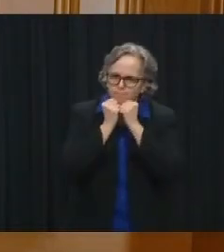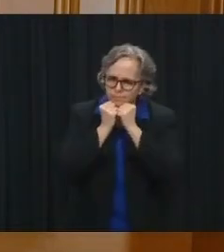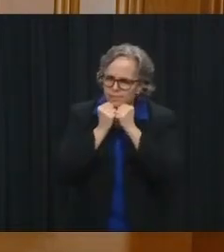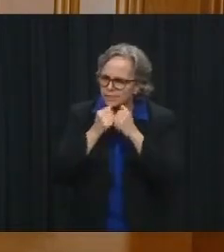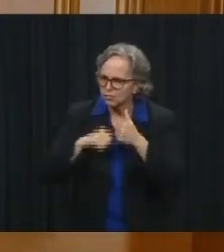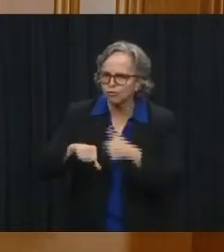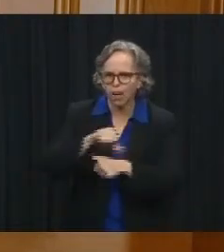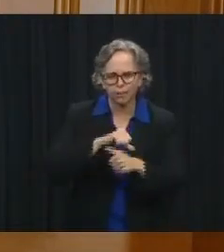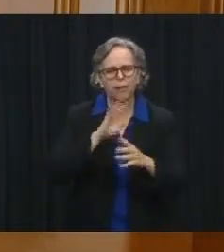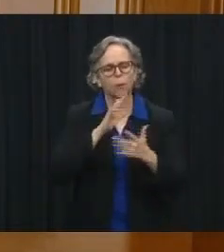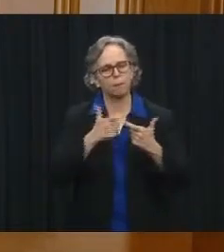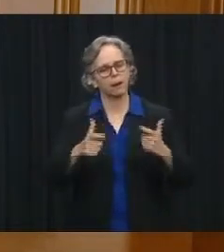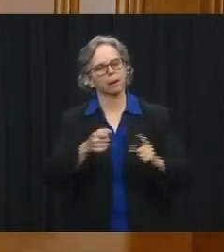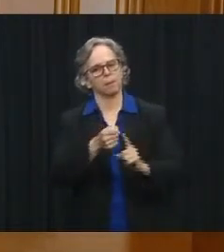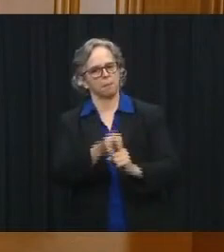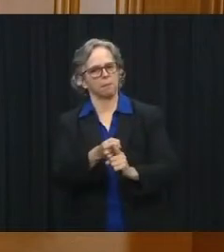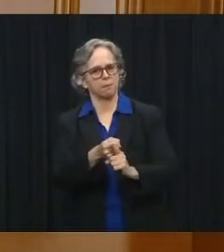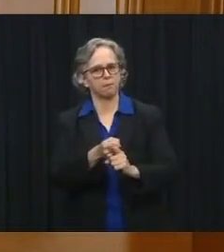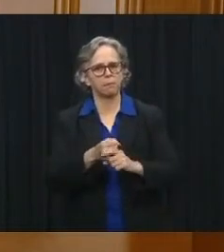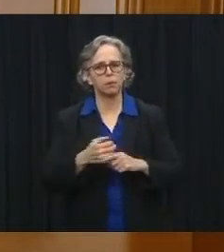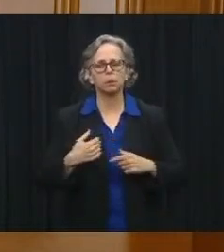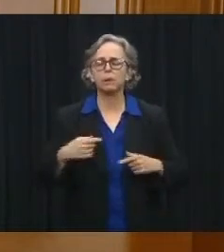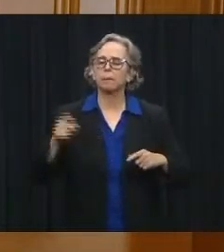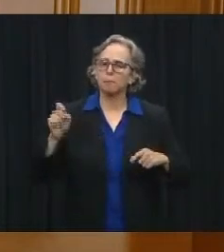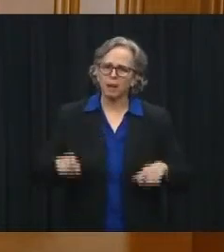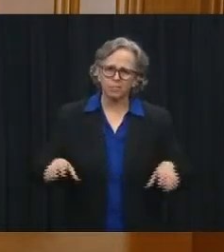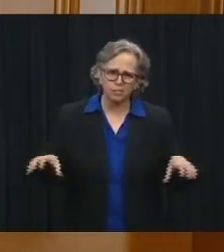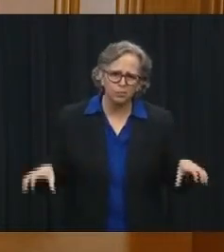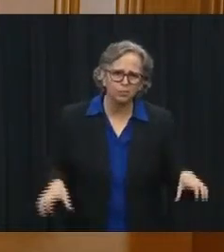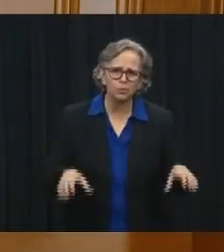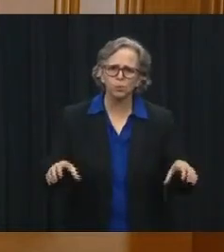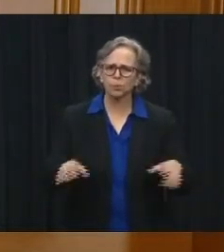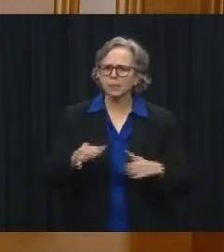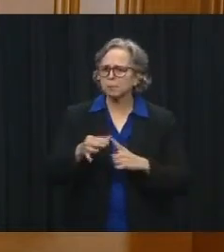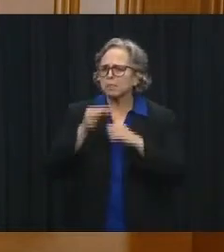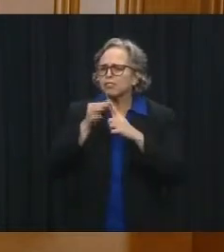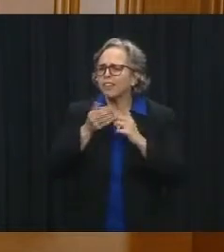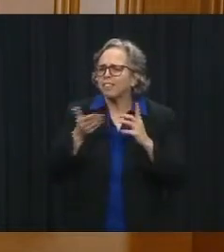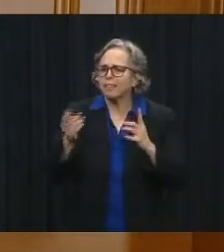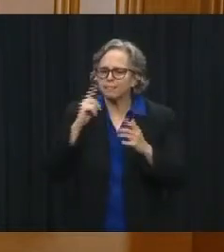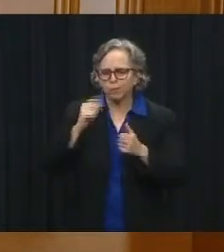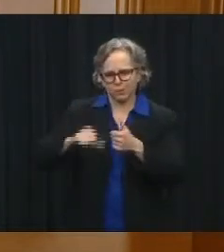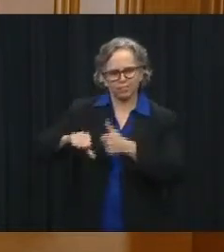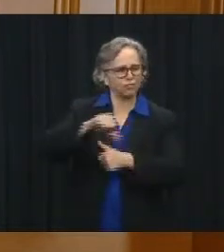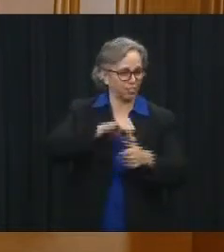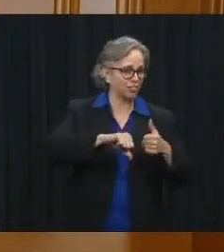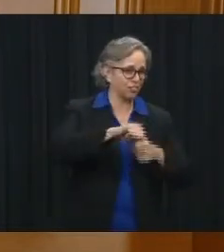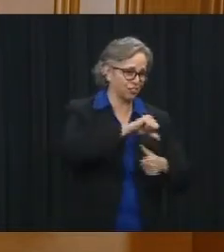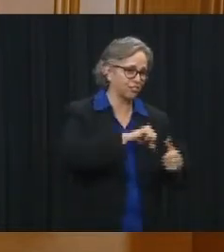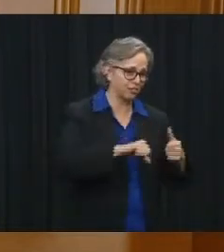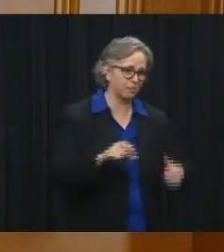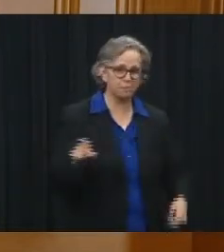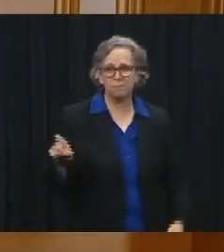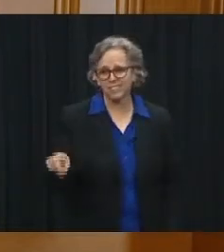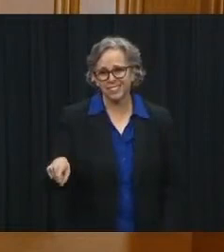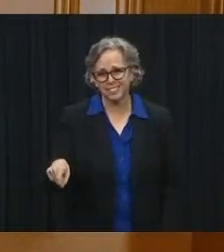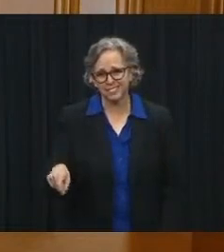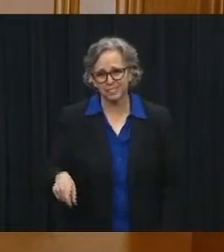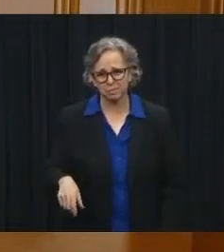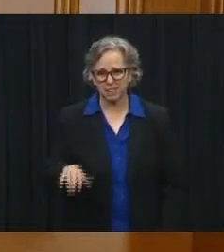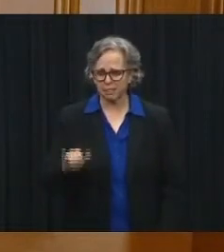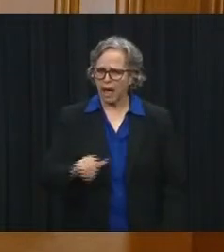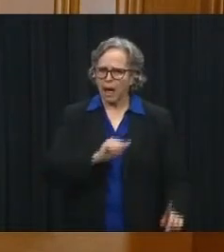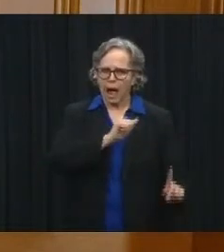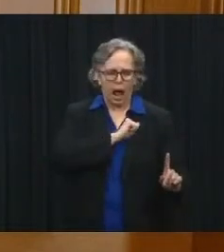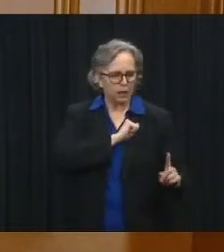Let's do special things. I love the attitude. It's the attitude I'm seeing from so